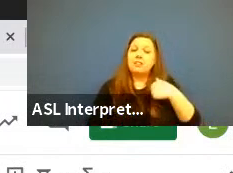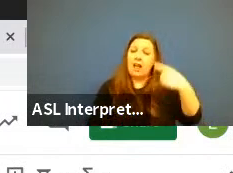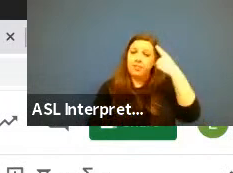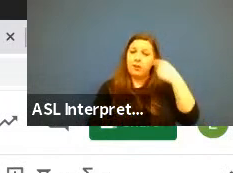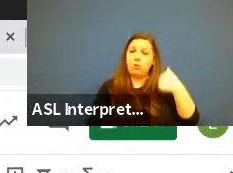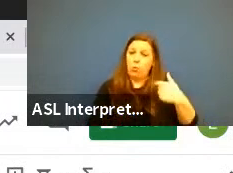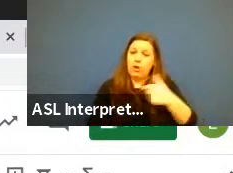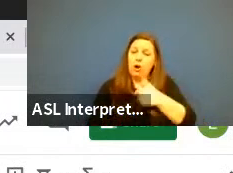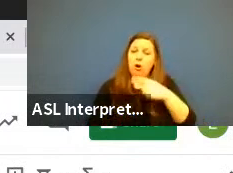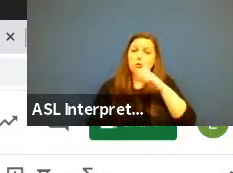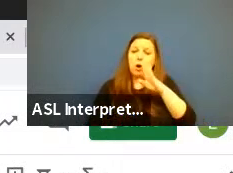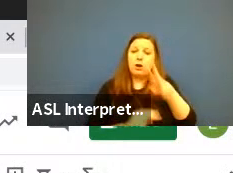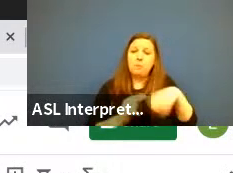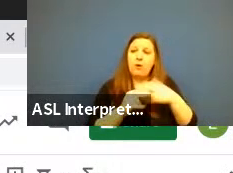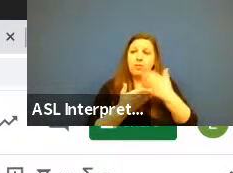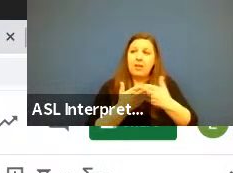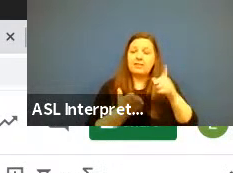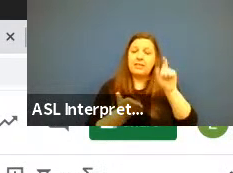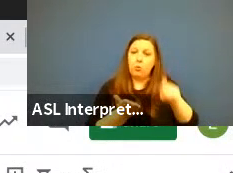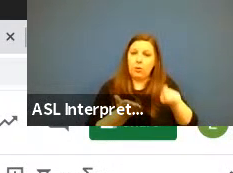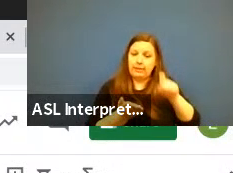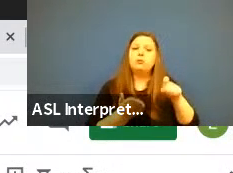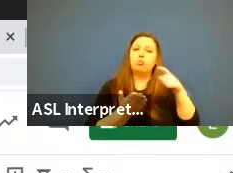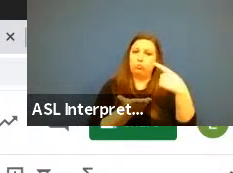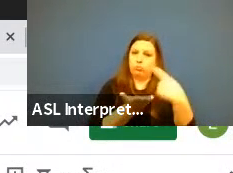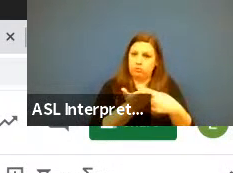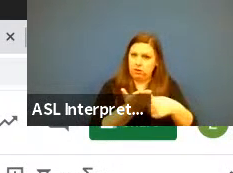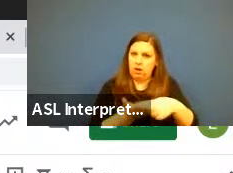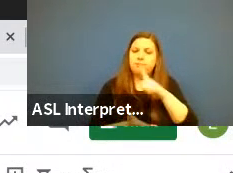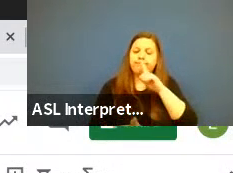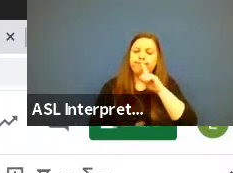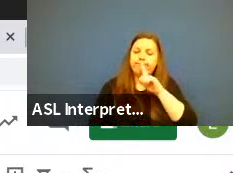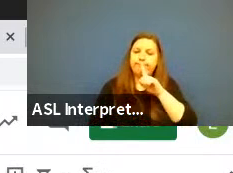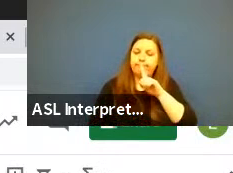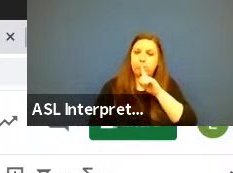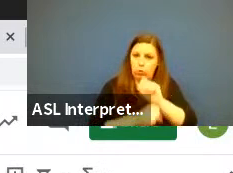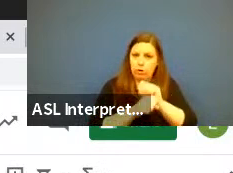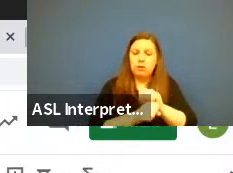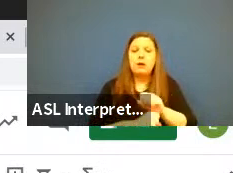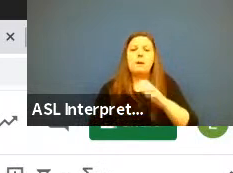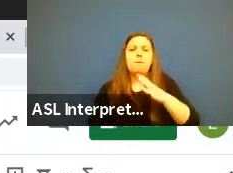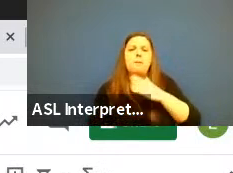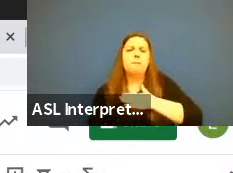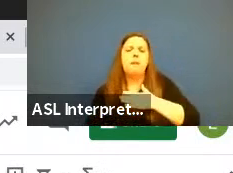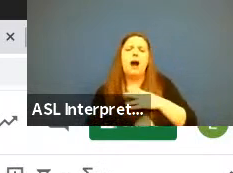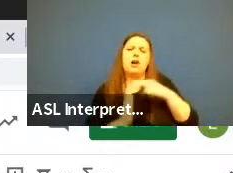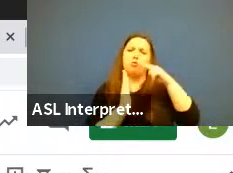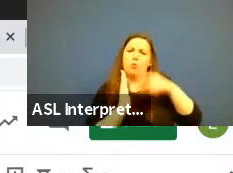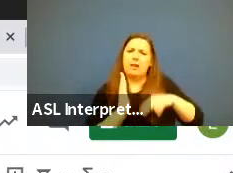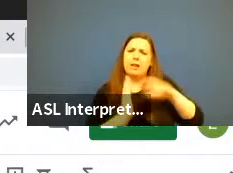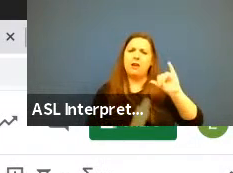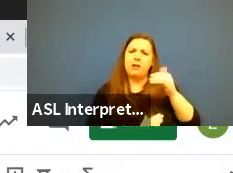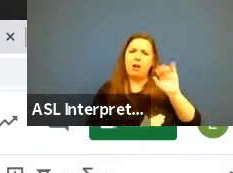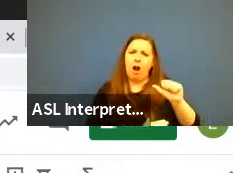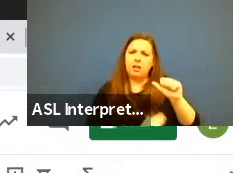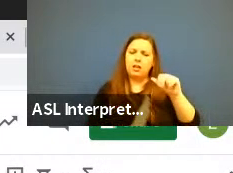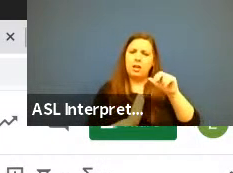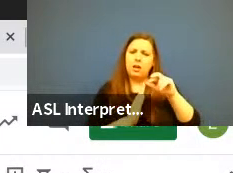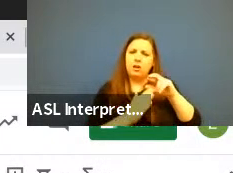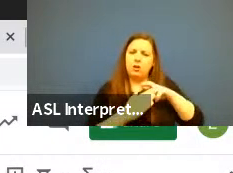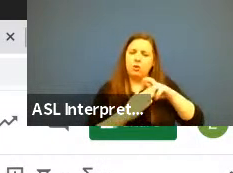some things that need to be talked about, but my reading of the Cognia report is that this was specifically